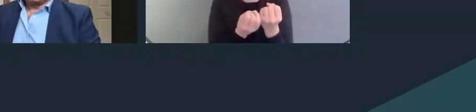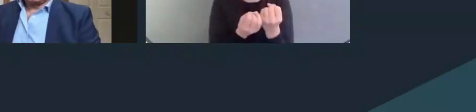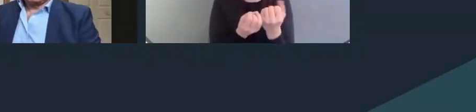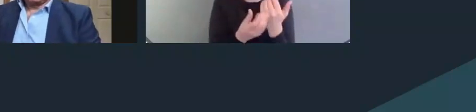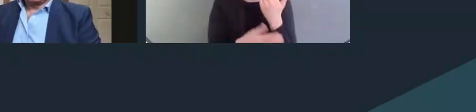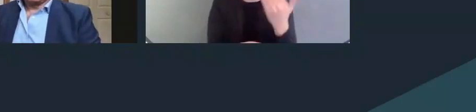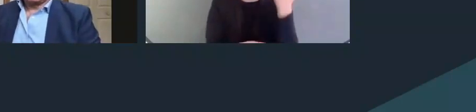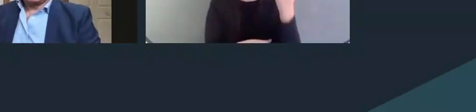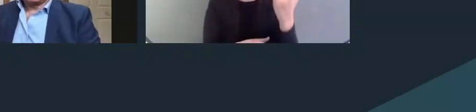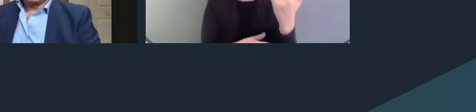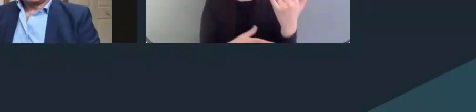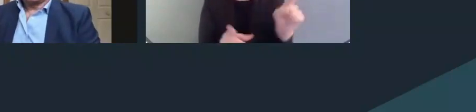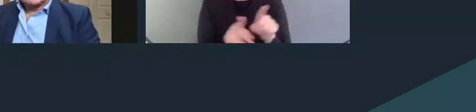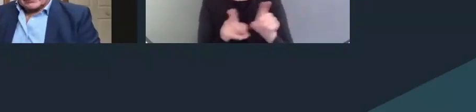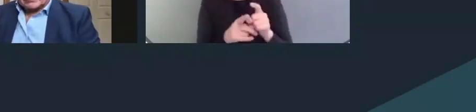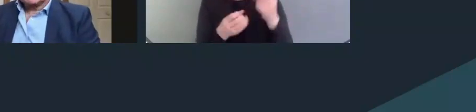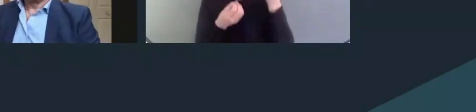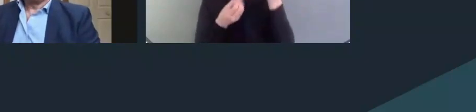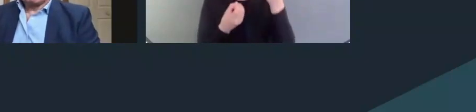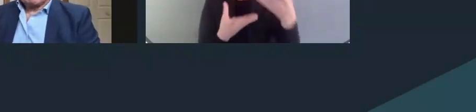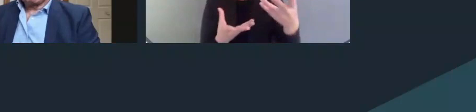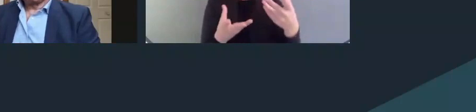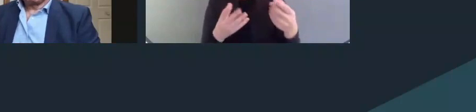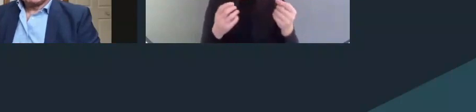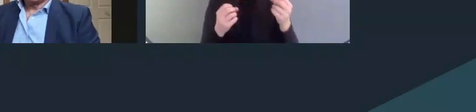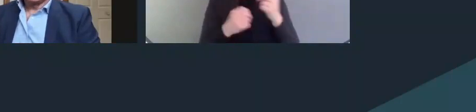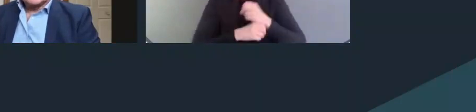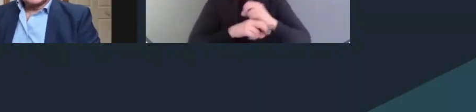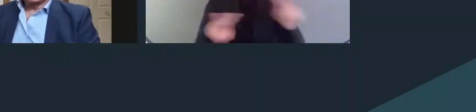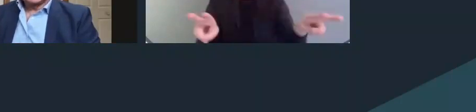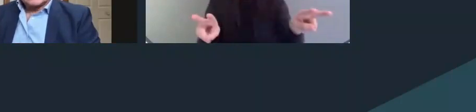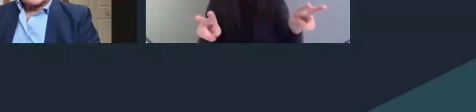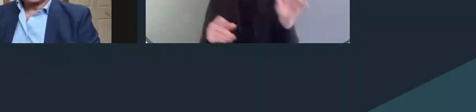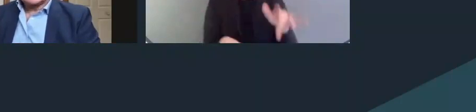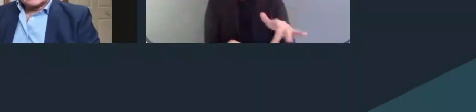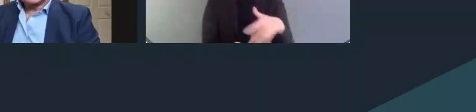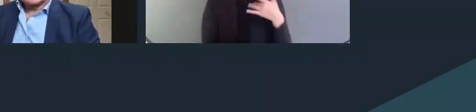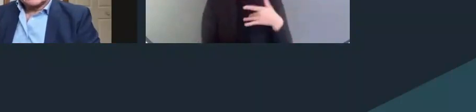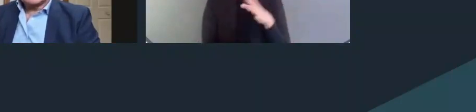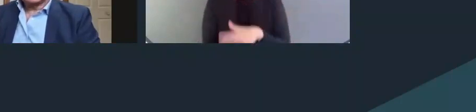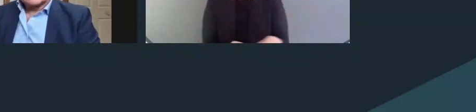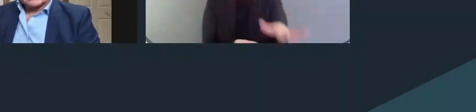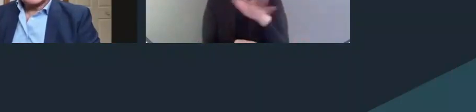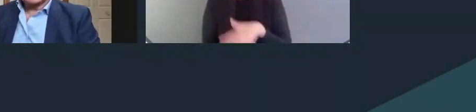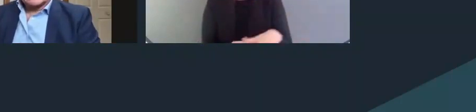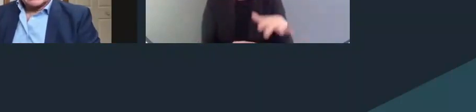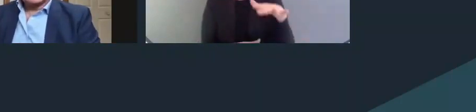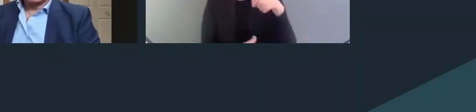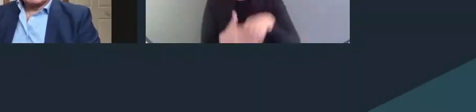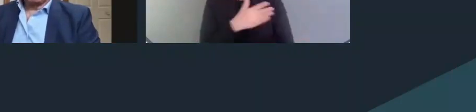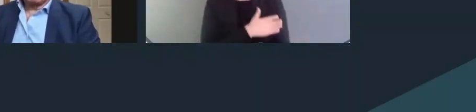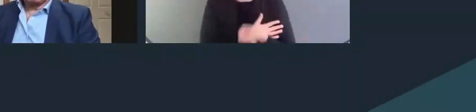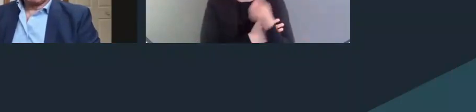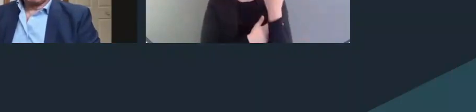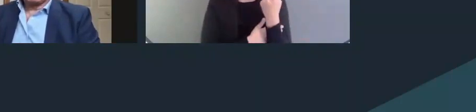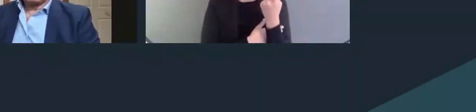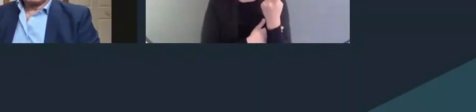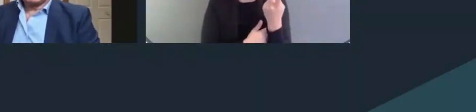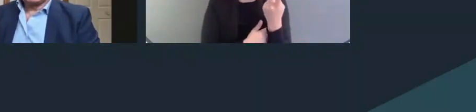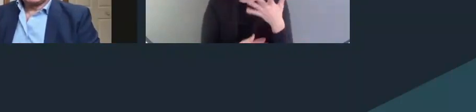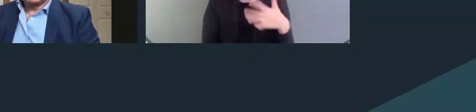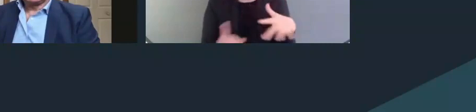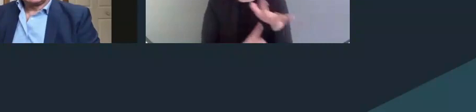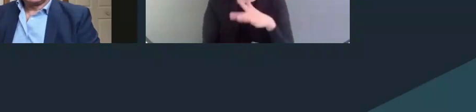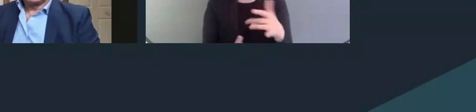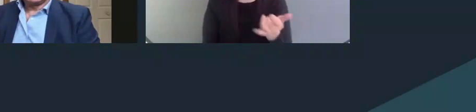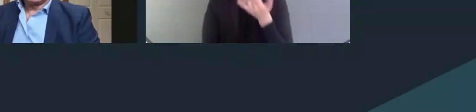Yeah, well, I think that we're at time, so I'll thank the audience for your questions and for your attention. And thank you to